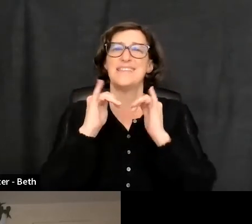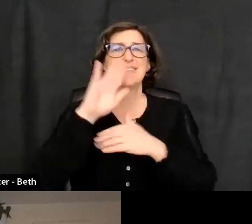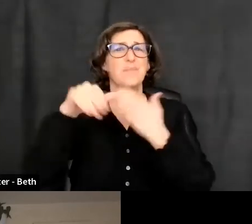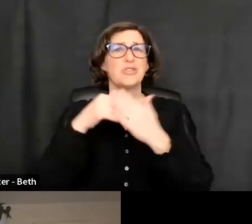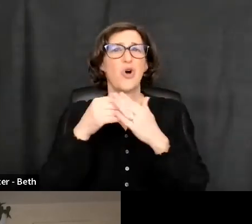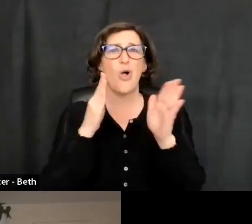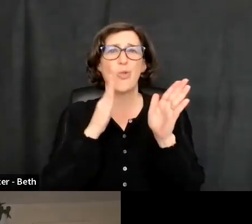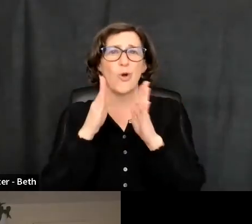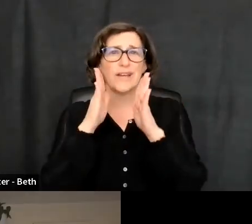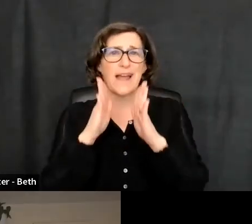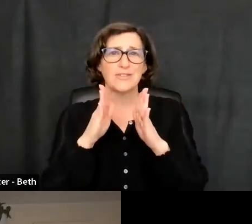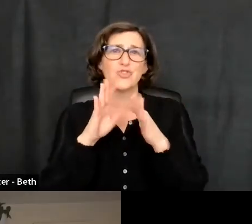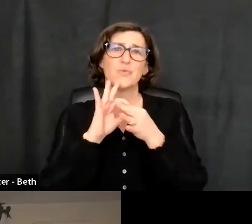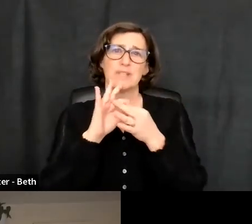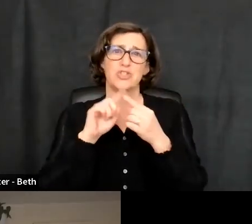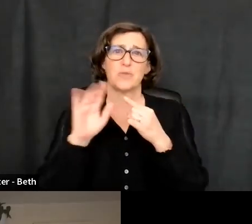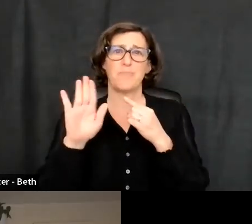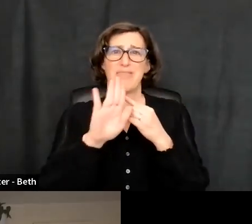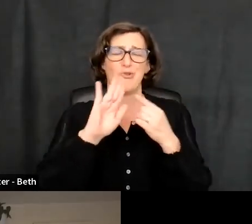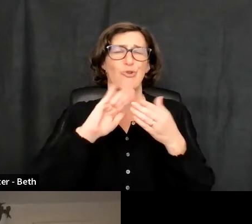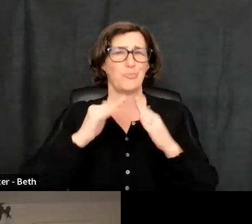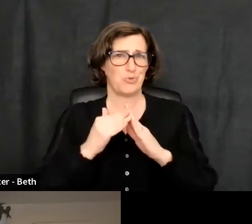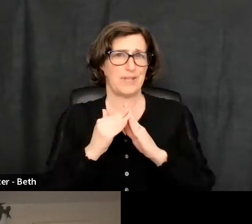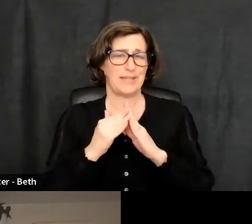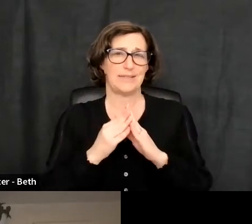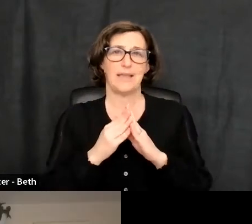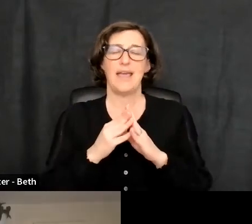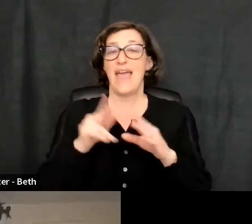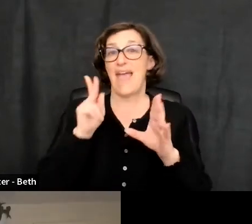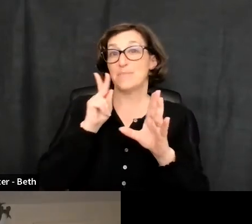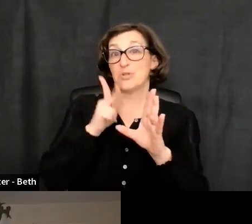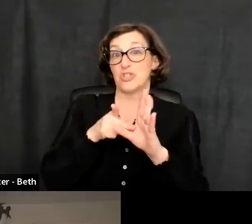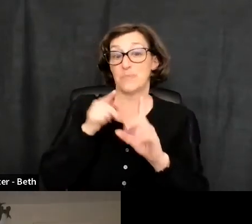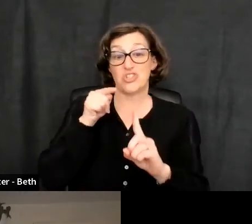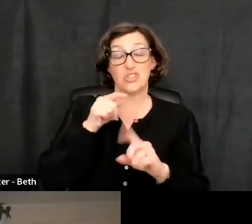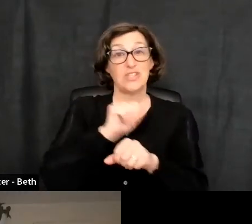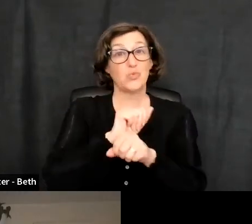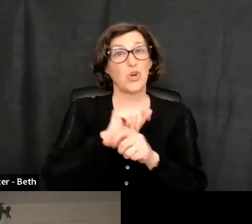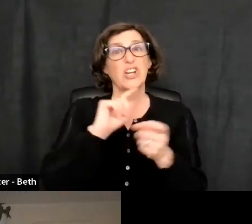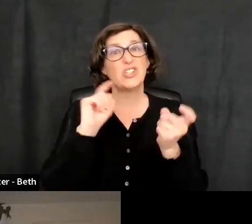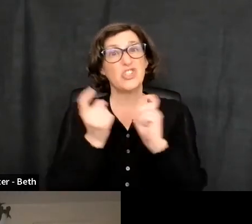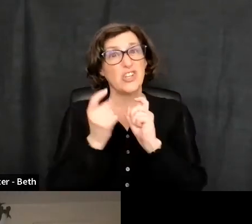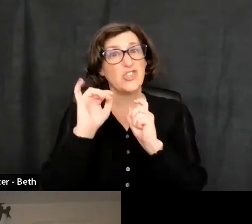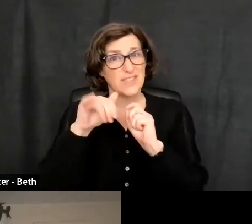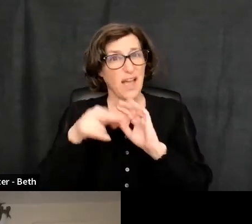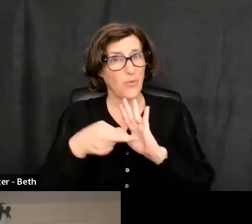relationships to their communities. And like even participation in this work changes that position,